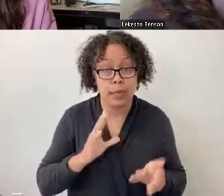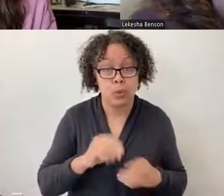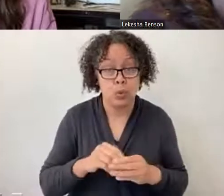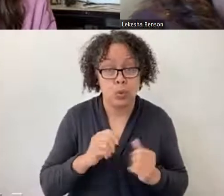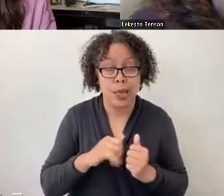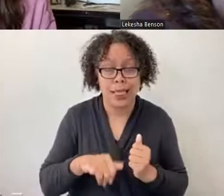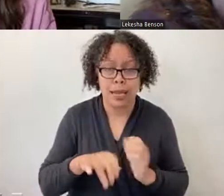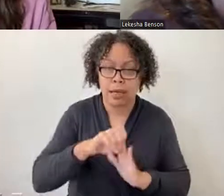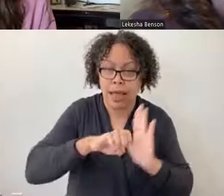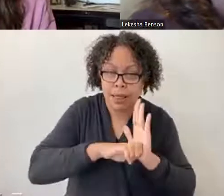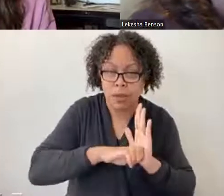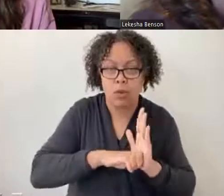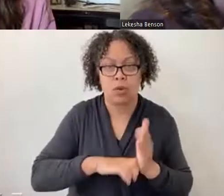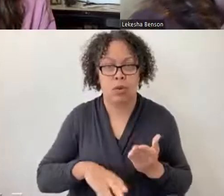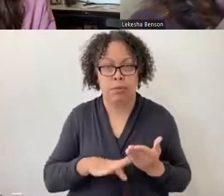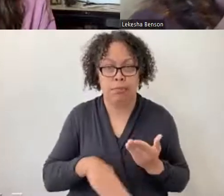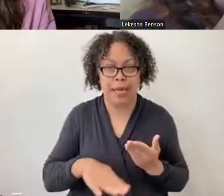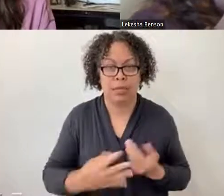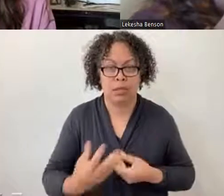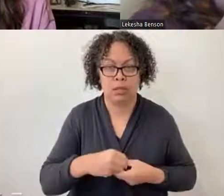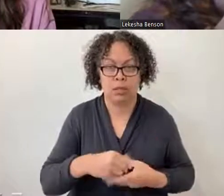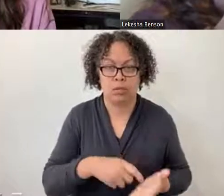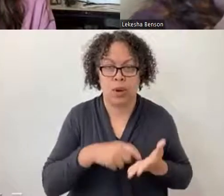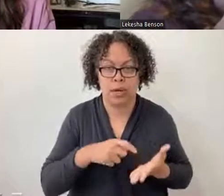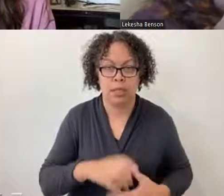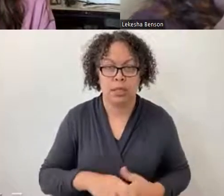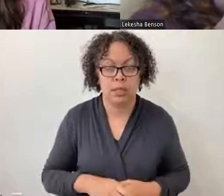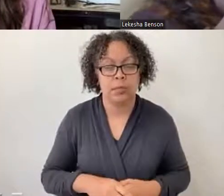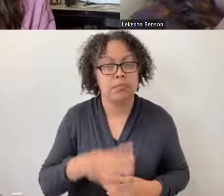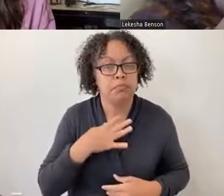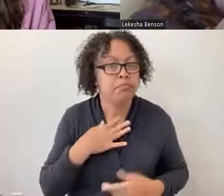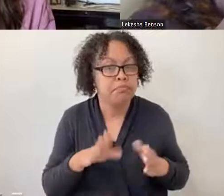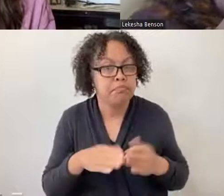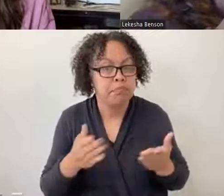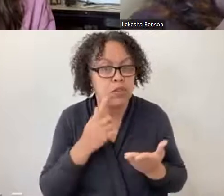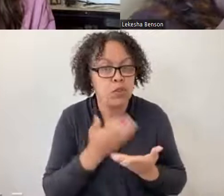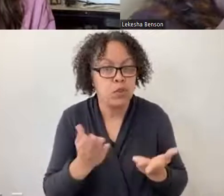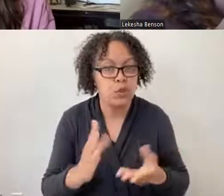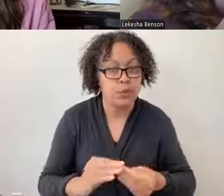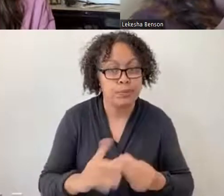ethical baseline? And so I'd like to open up the floor to folks to share thoughts on that.